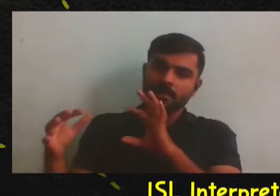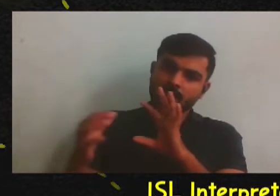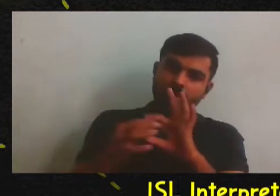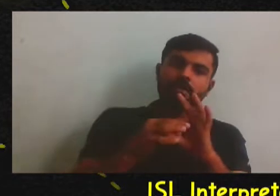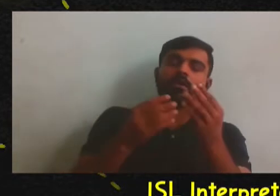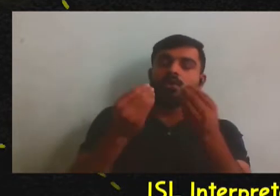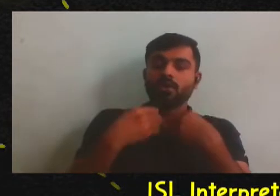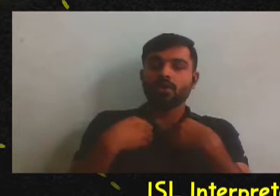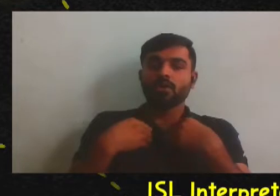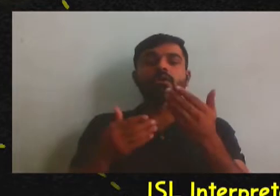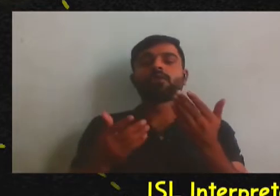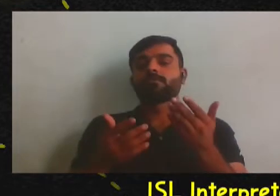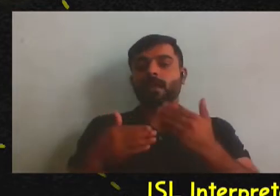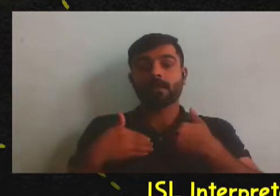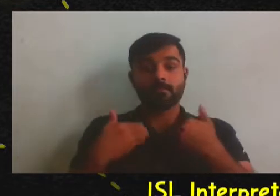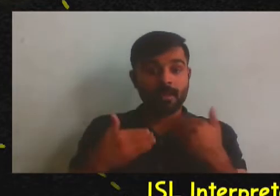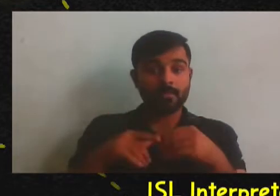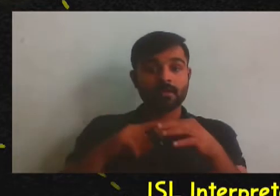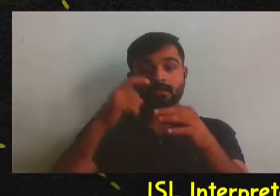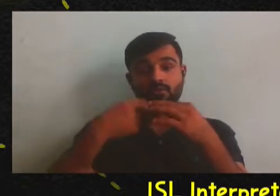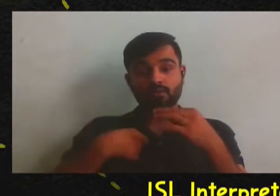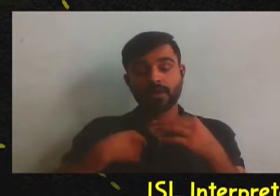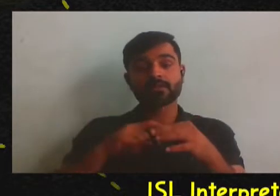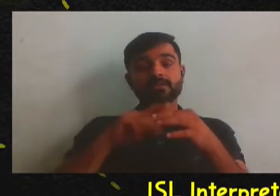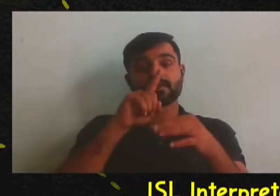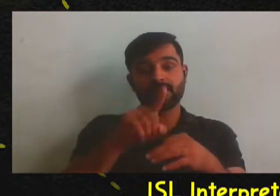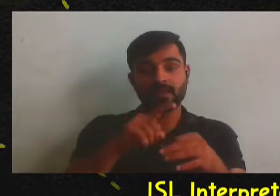could tell me a pleasurable Sawal Jawab story.